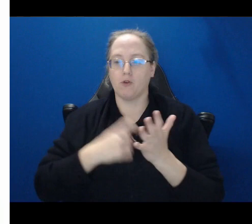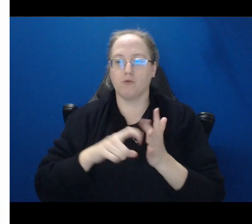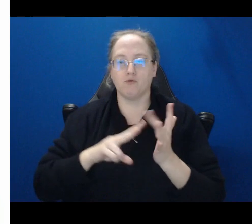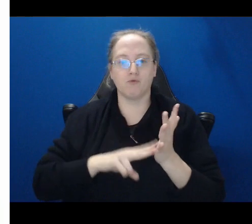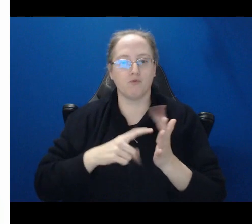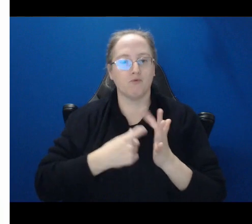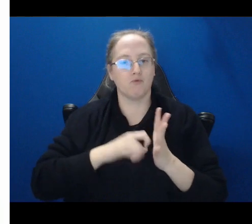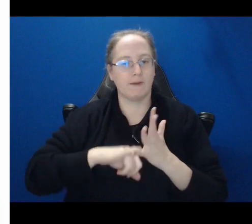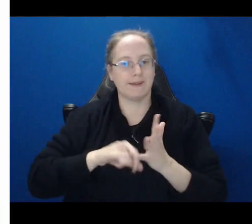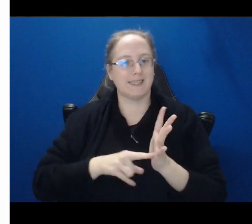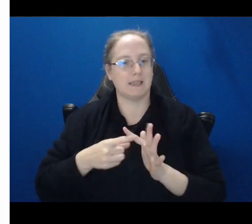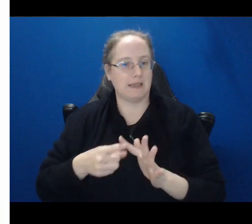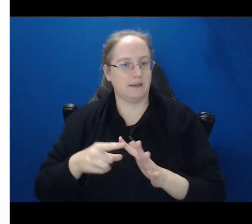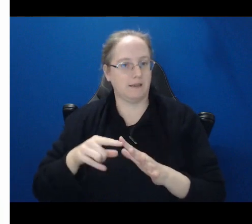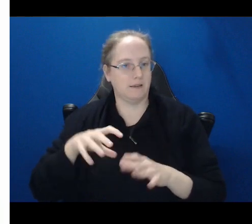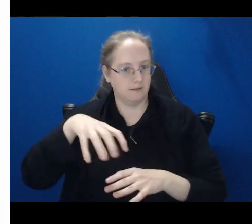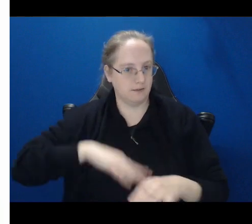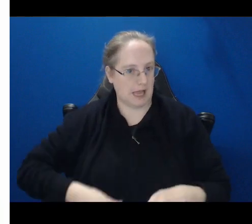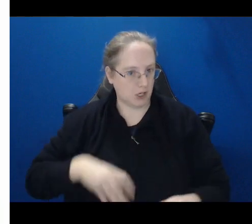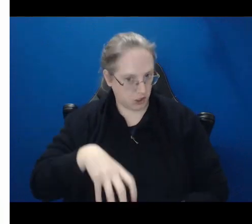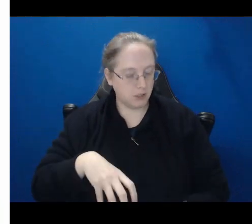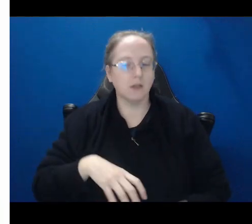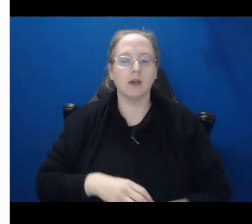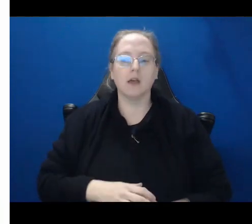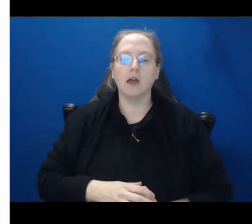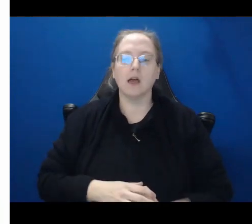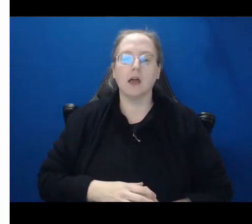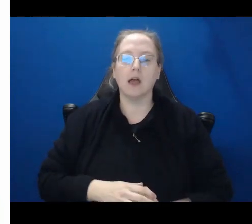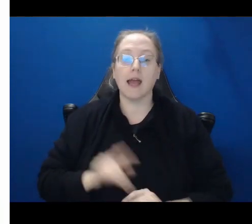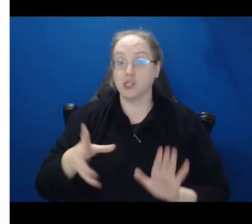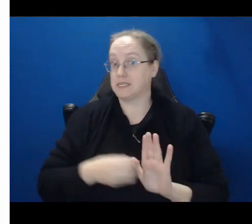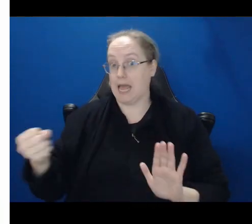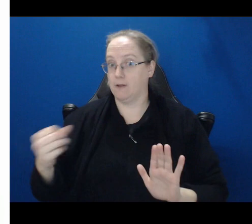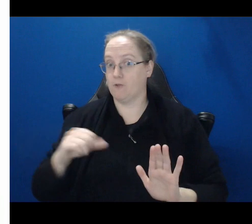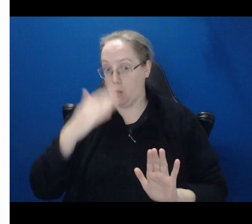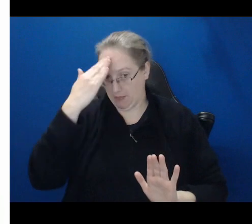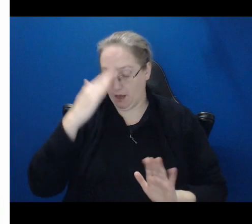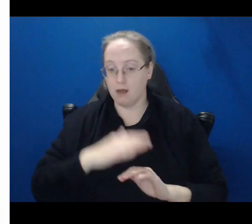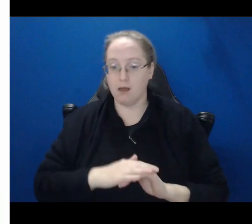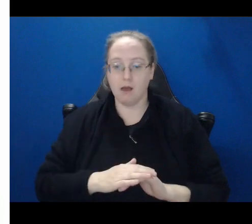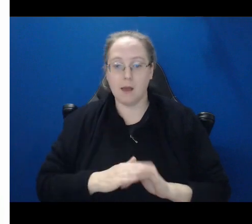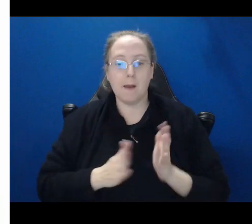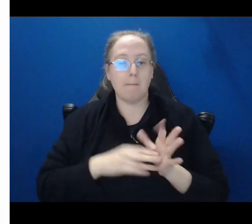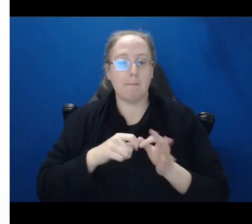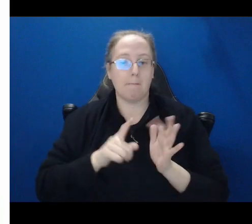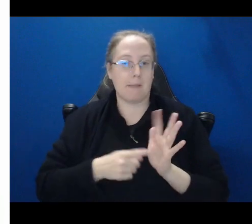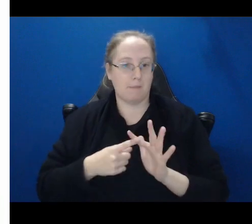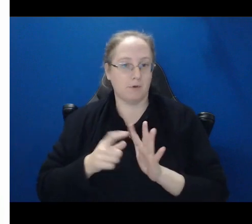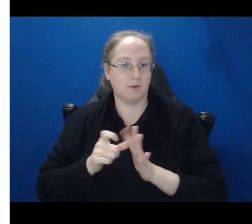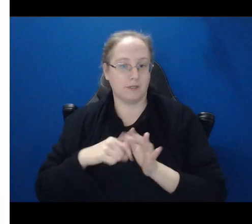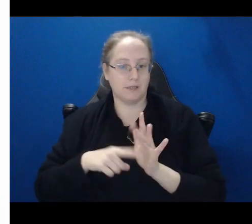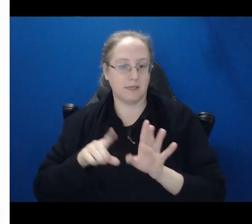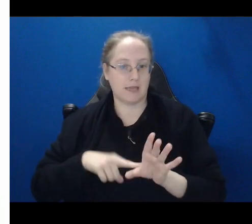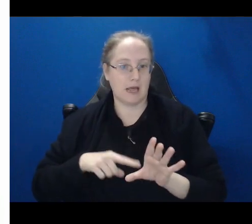and was taken away with her mother, Mabel Daly, taking my grandmother, Grace Isaacson, running away